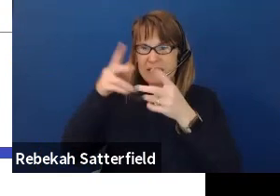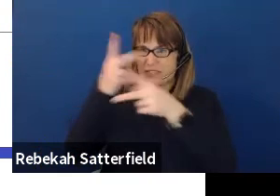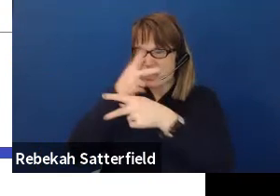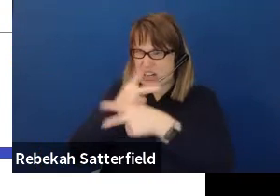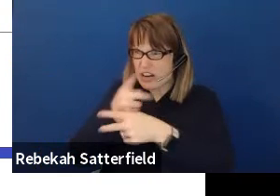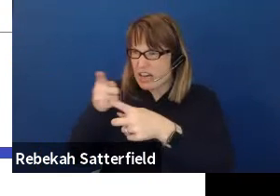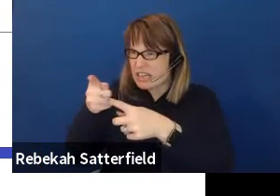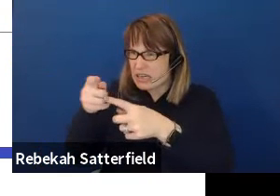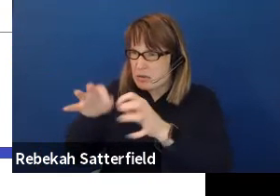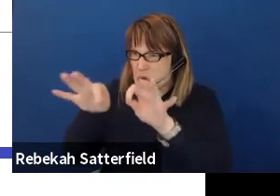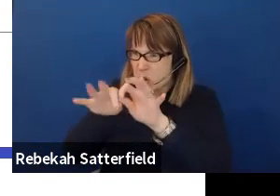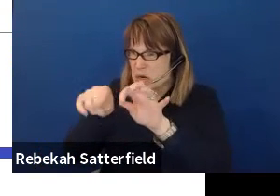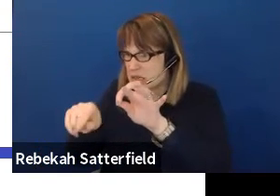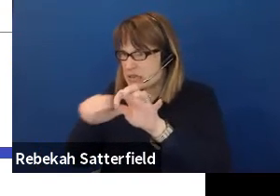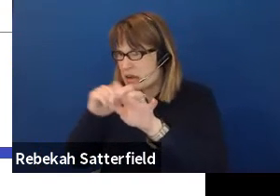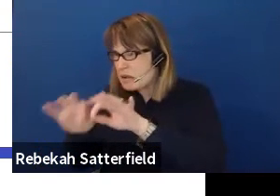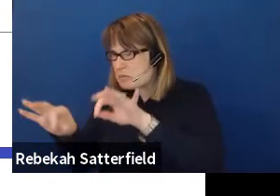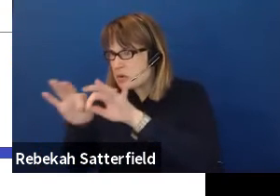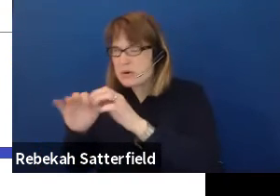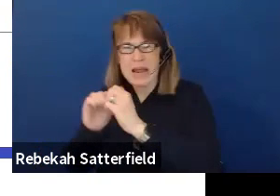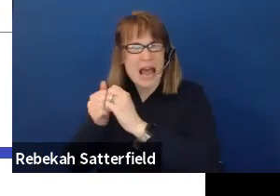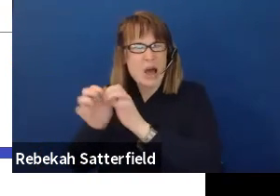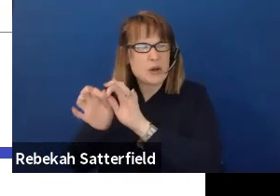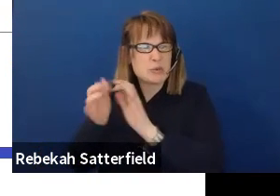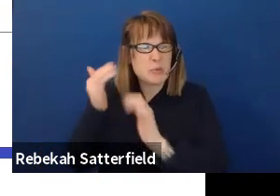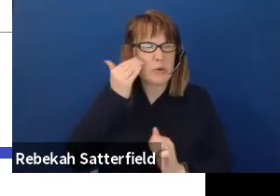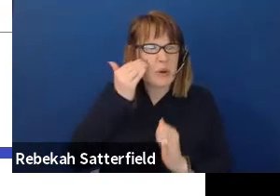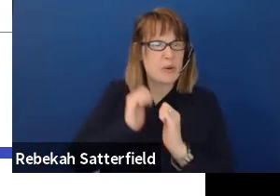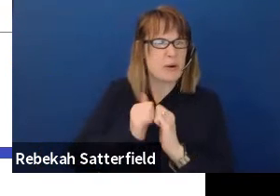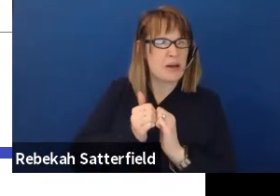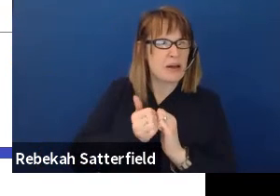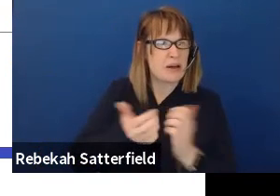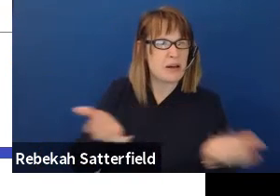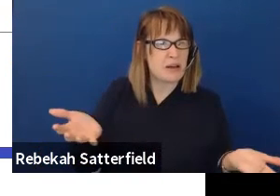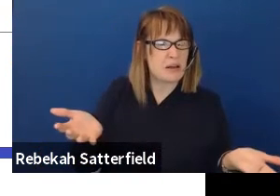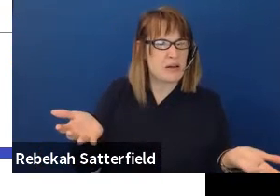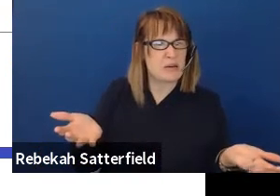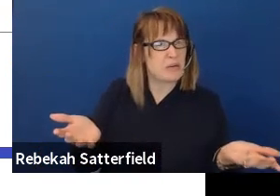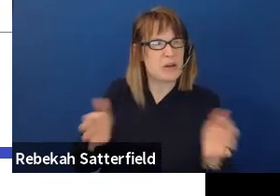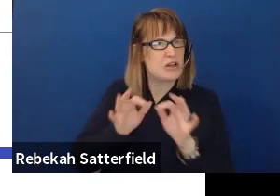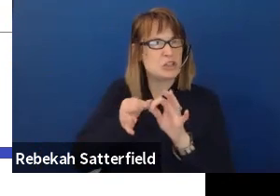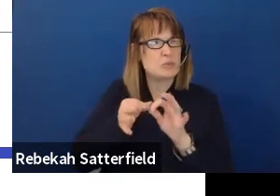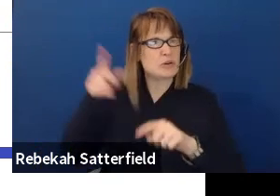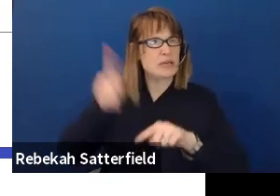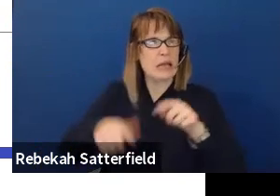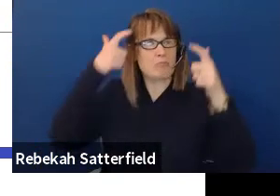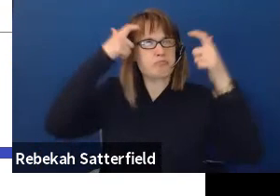what isn't important for the provider to hear within that story that they just heard. They can't make that